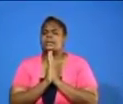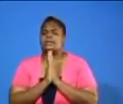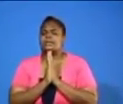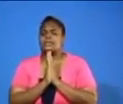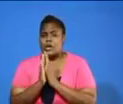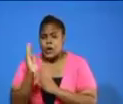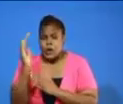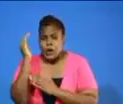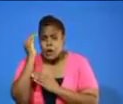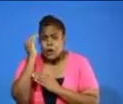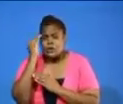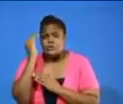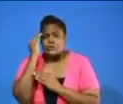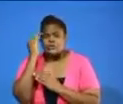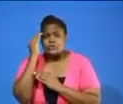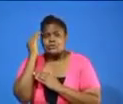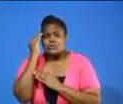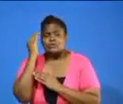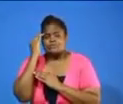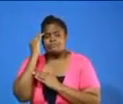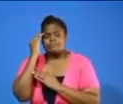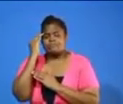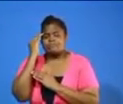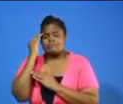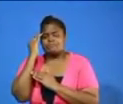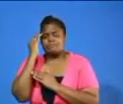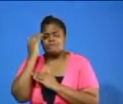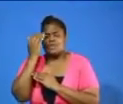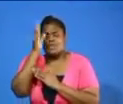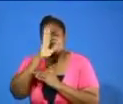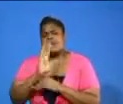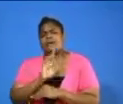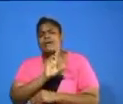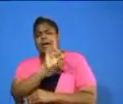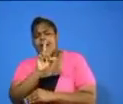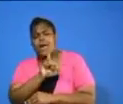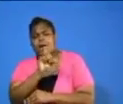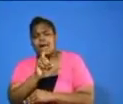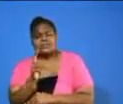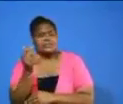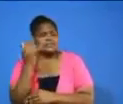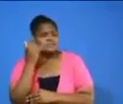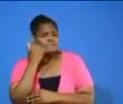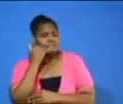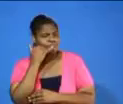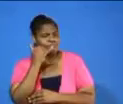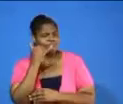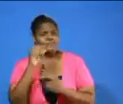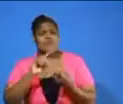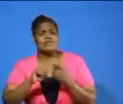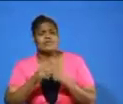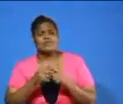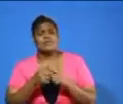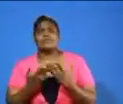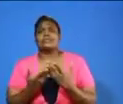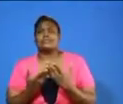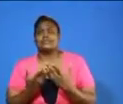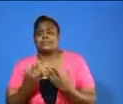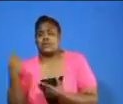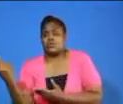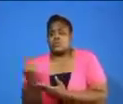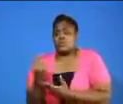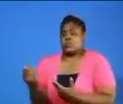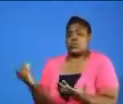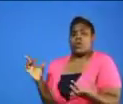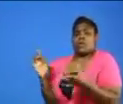I know what it takes. When God asked a friend to call me, locking myself in my